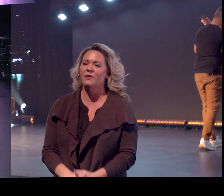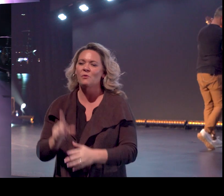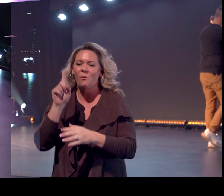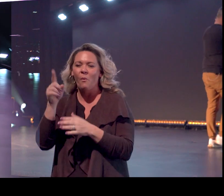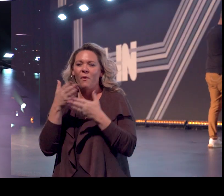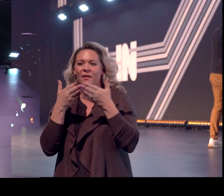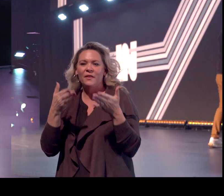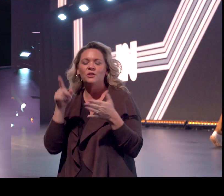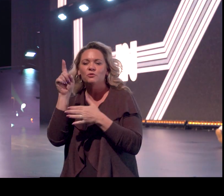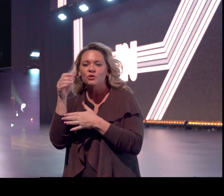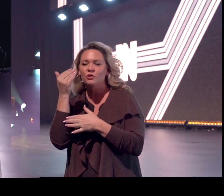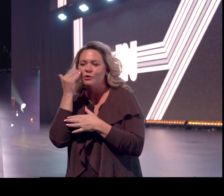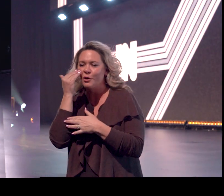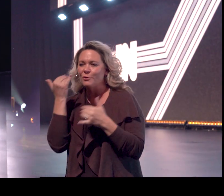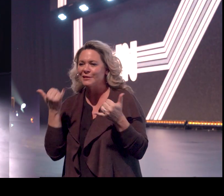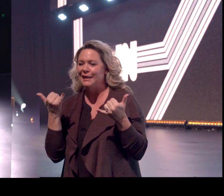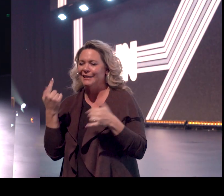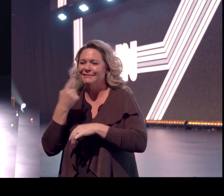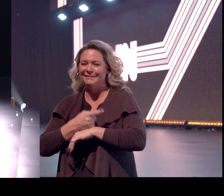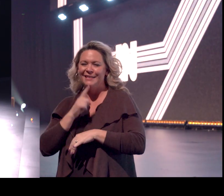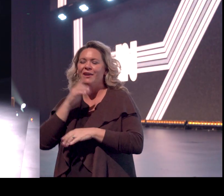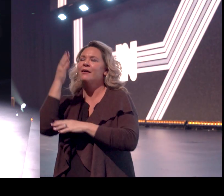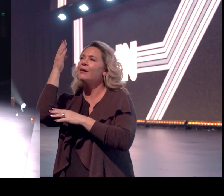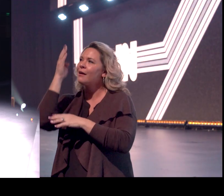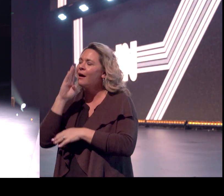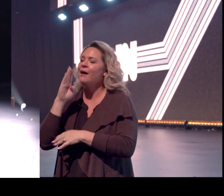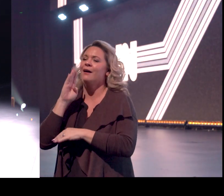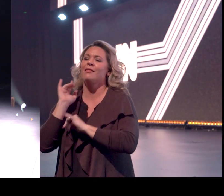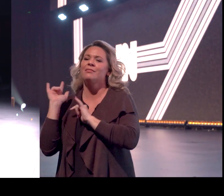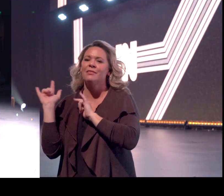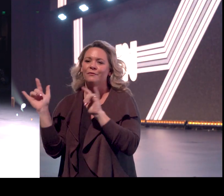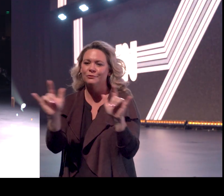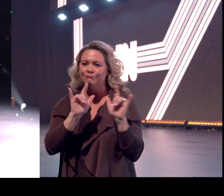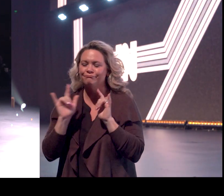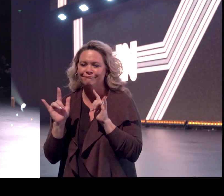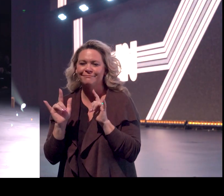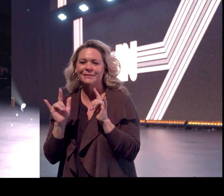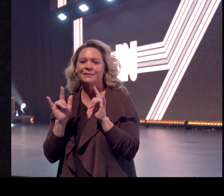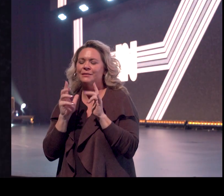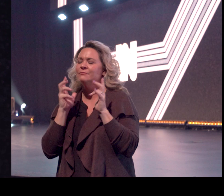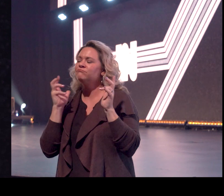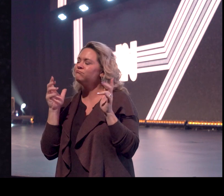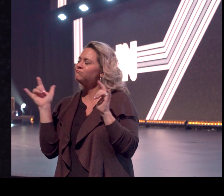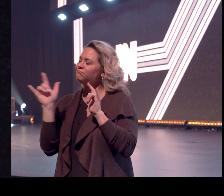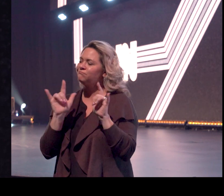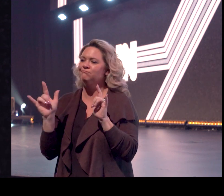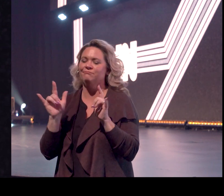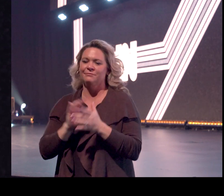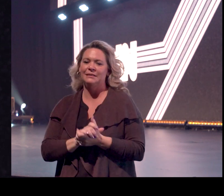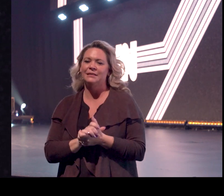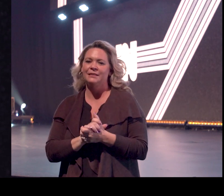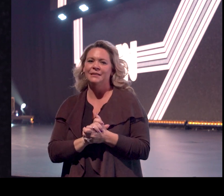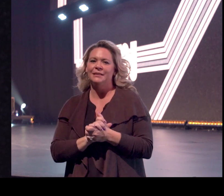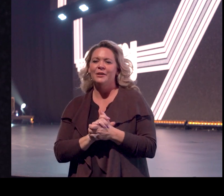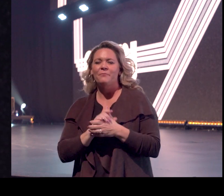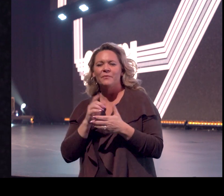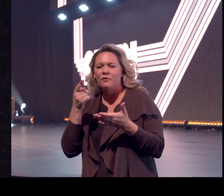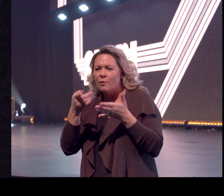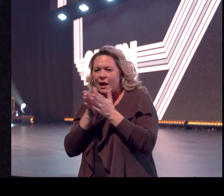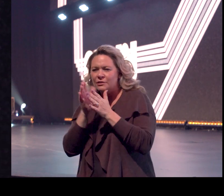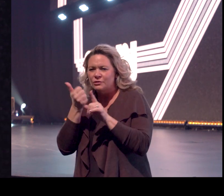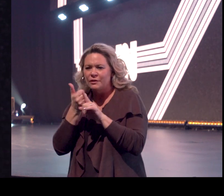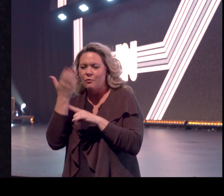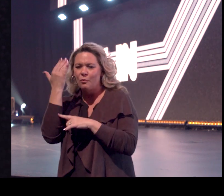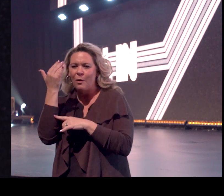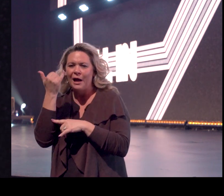If there is one thing that you should know today, it's that God loves you. I mean, he's like head over heels for you. And if you